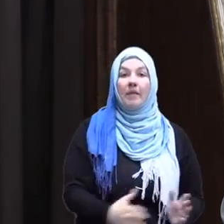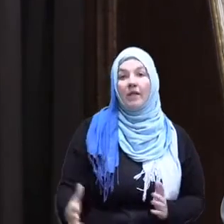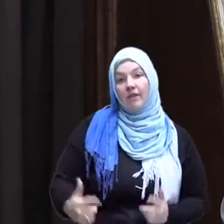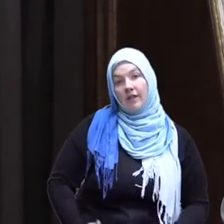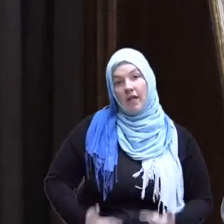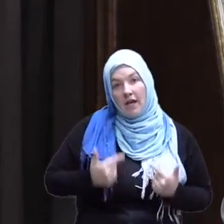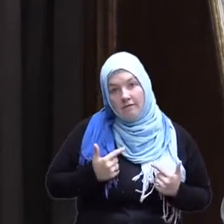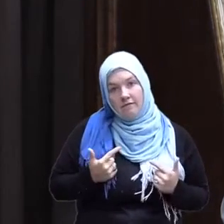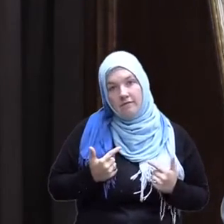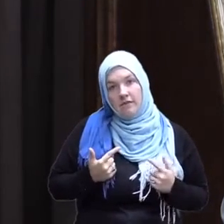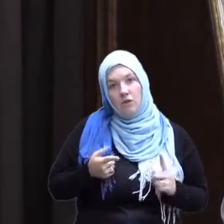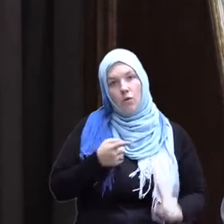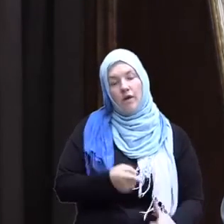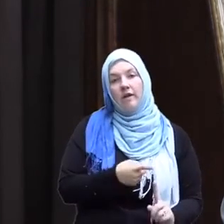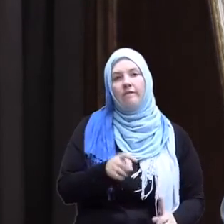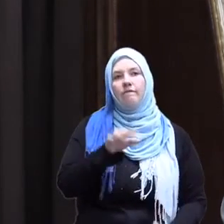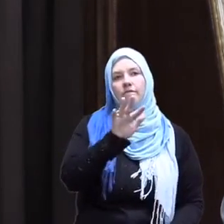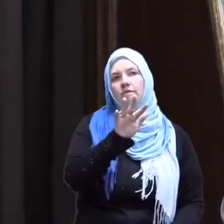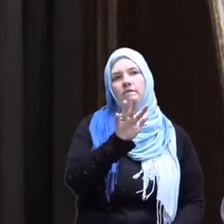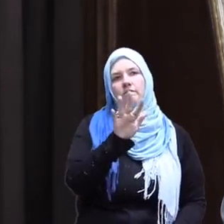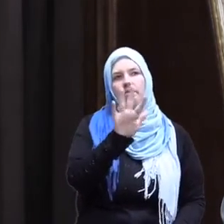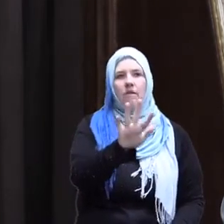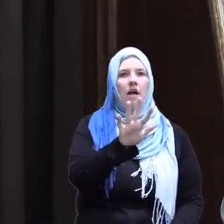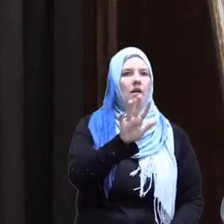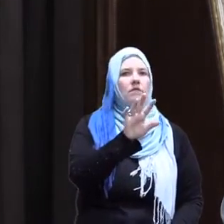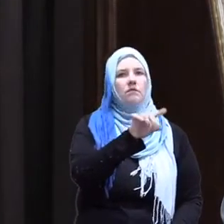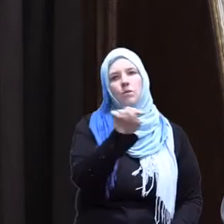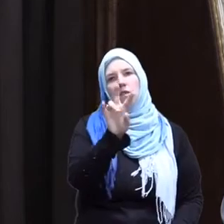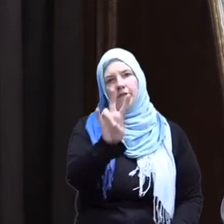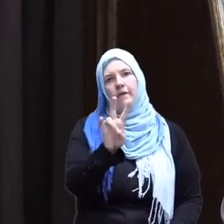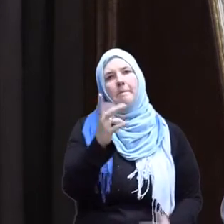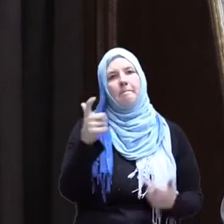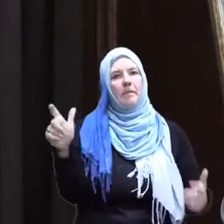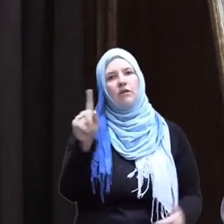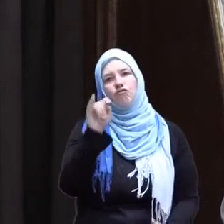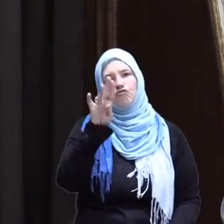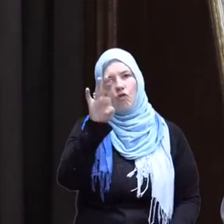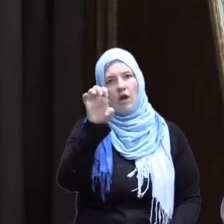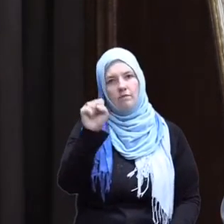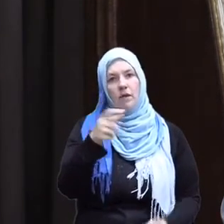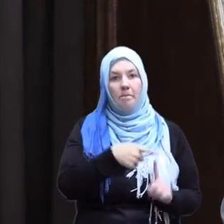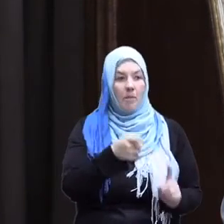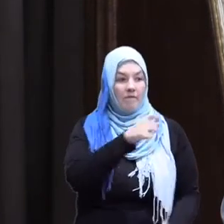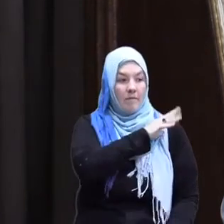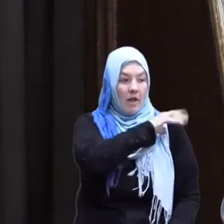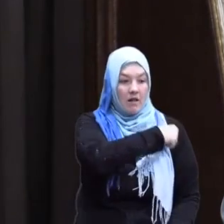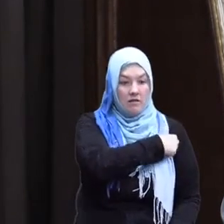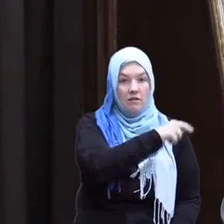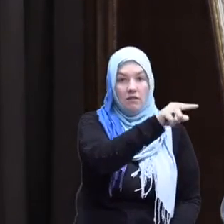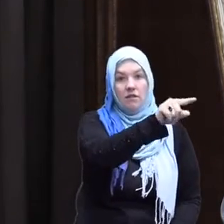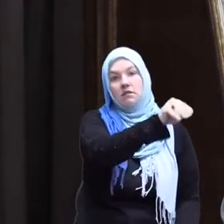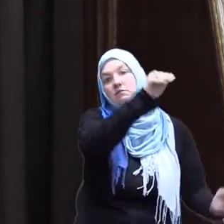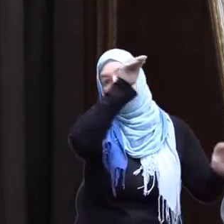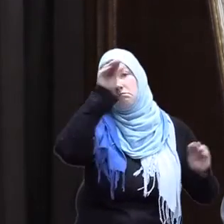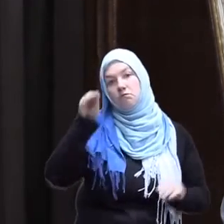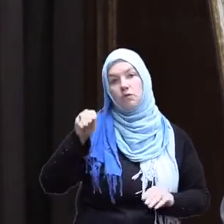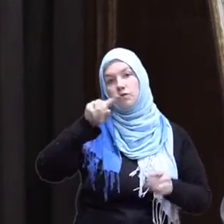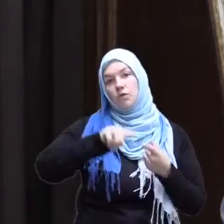lives around it. 5-7 major tribes moved from Palestine to